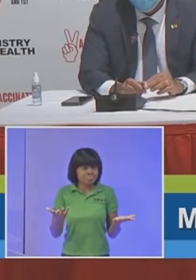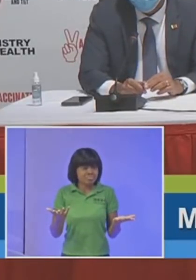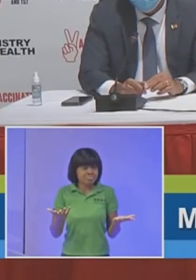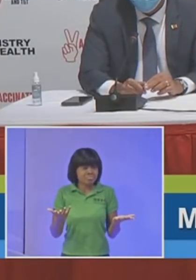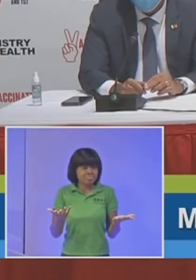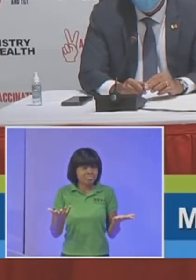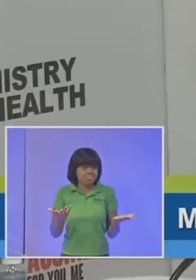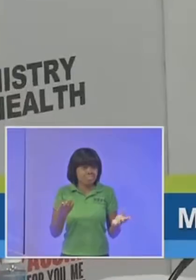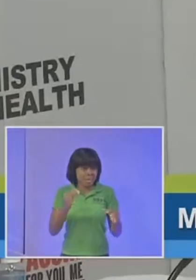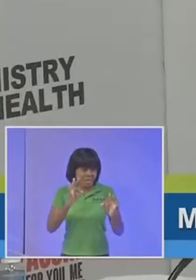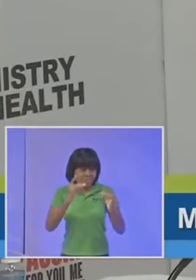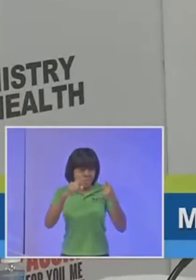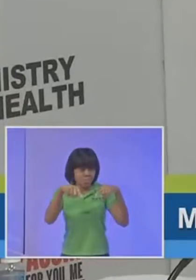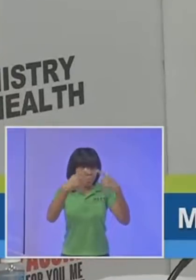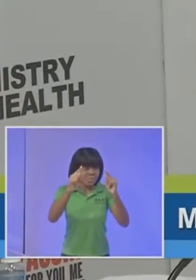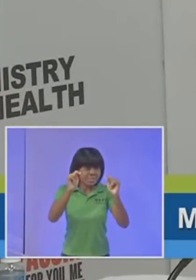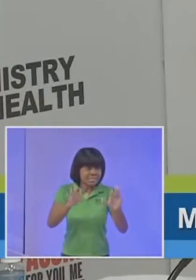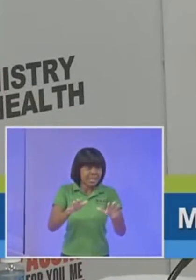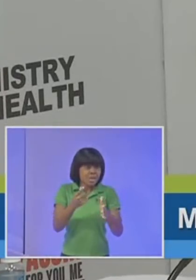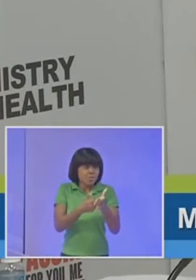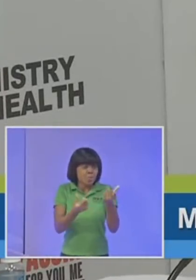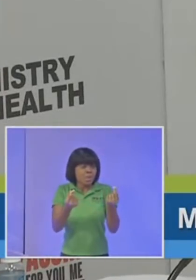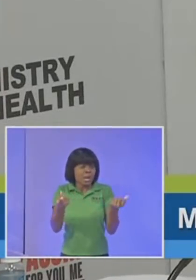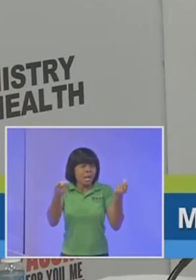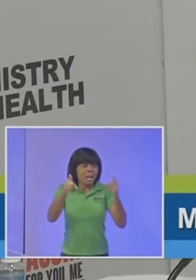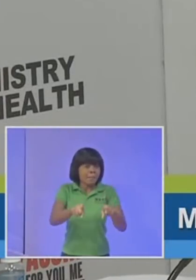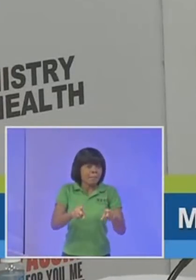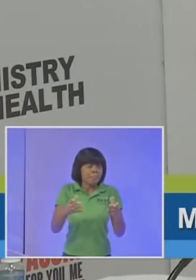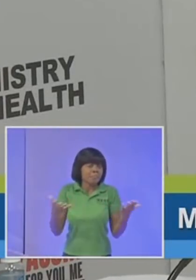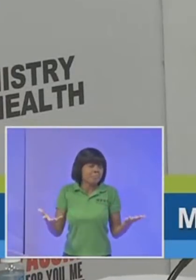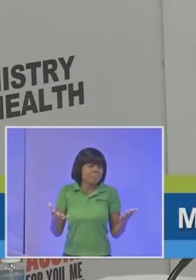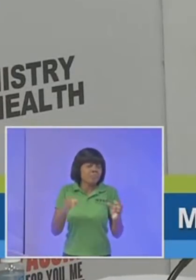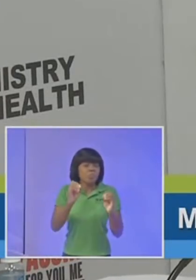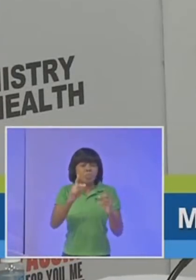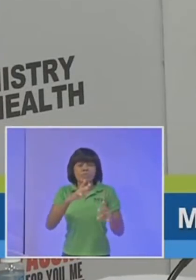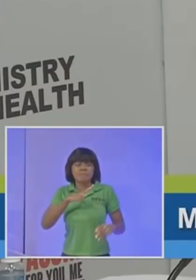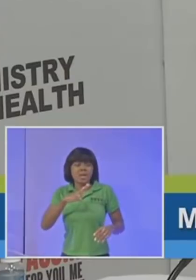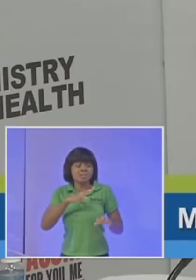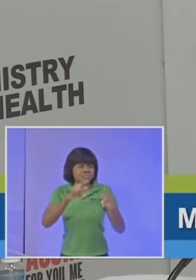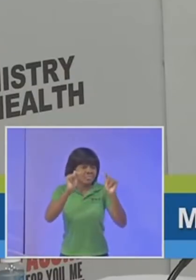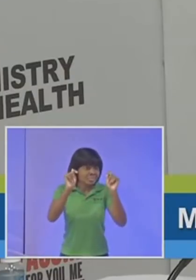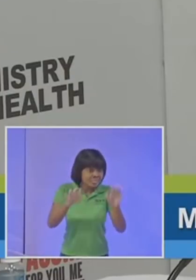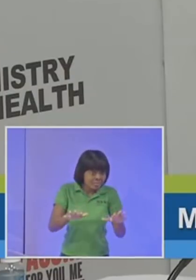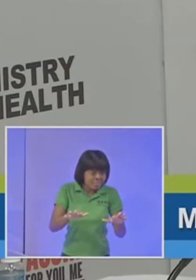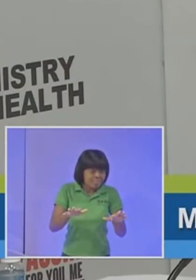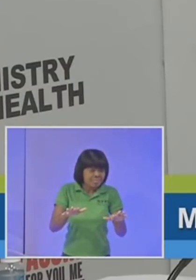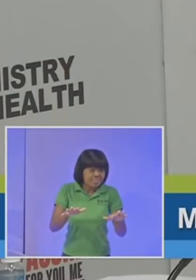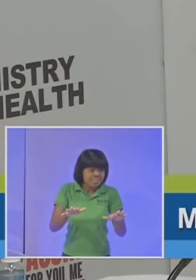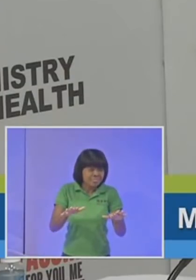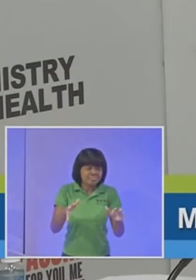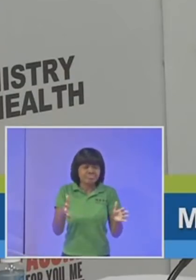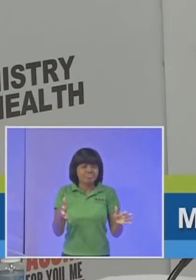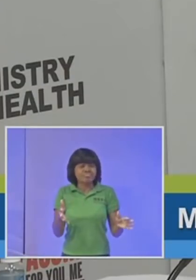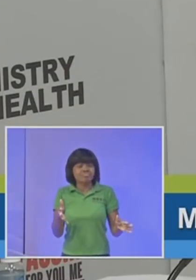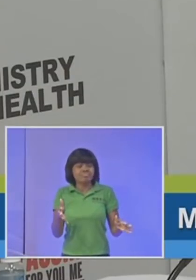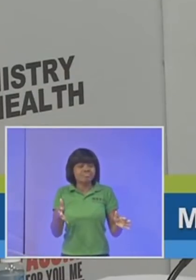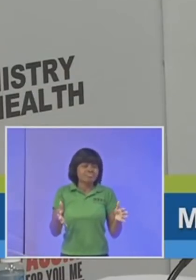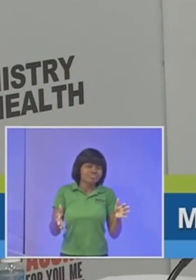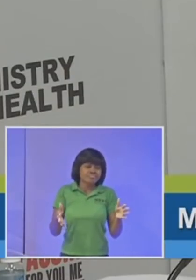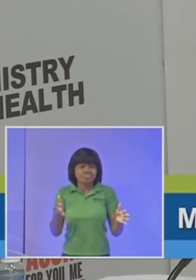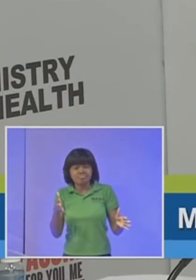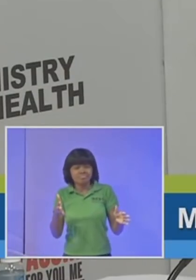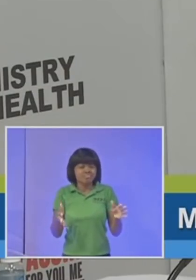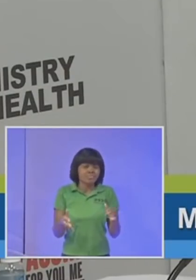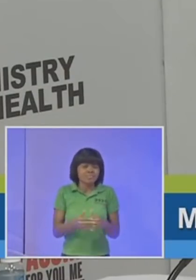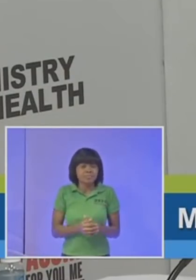in terms of the best use would be with a person that has symptoms, especially on the back of our large